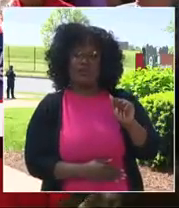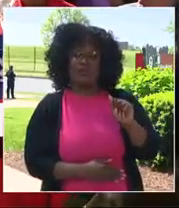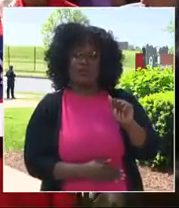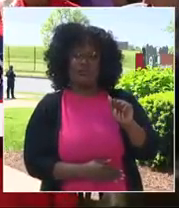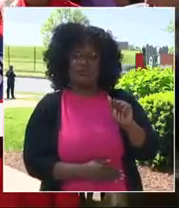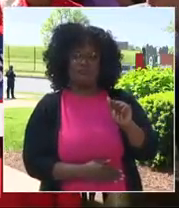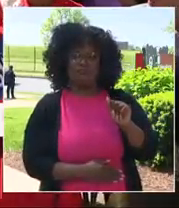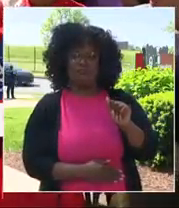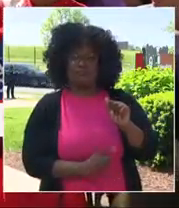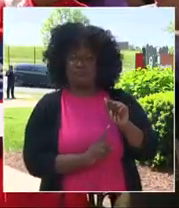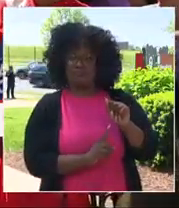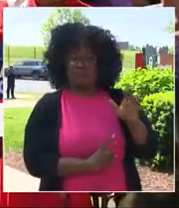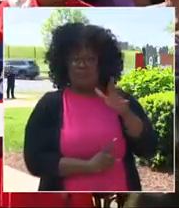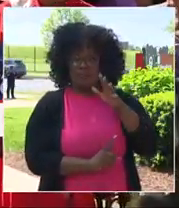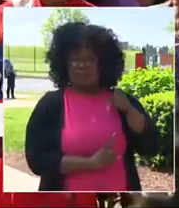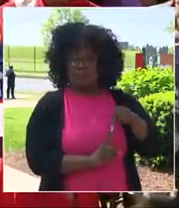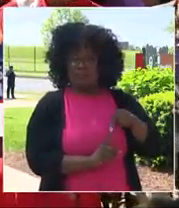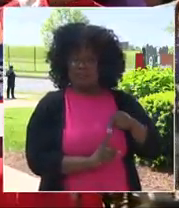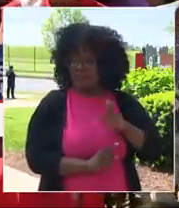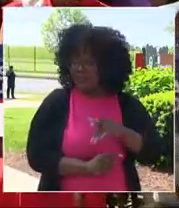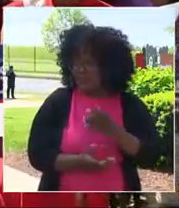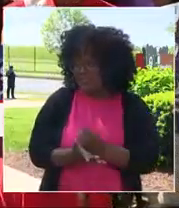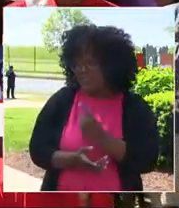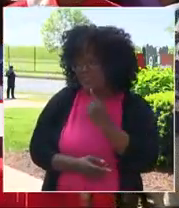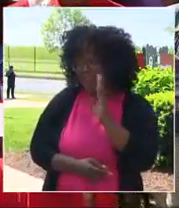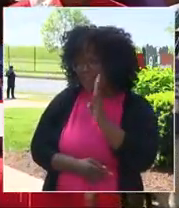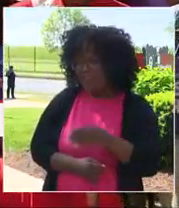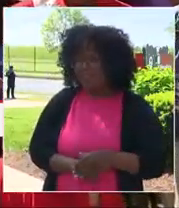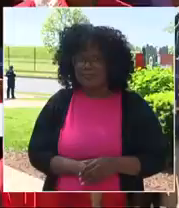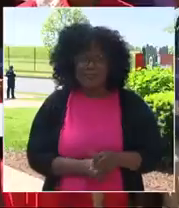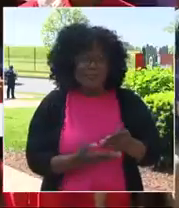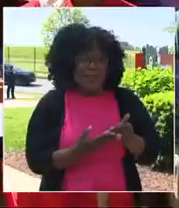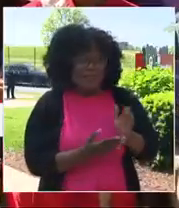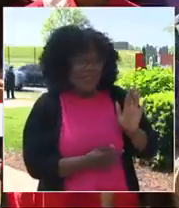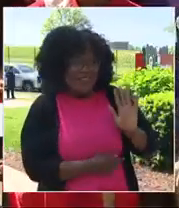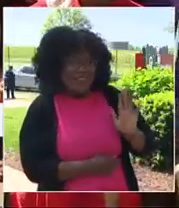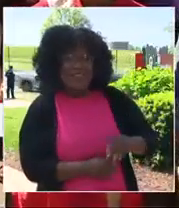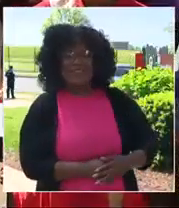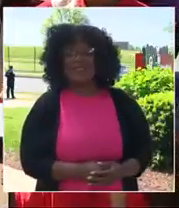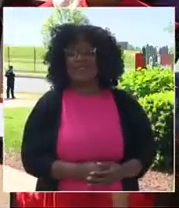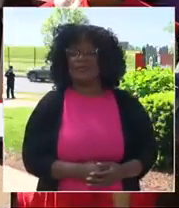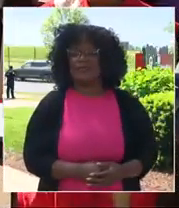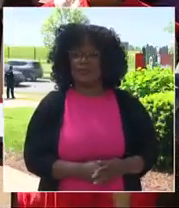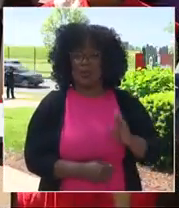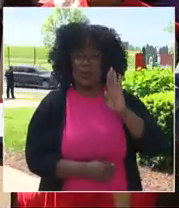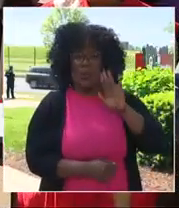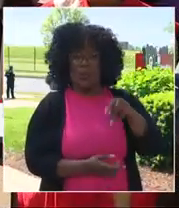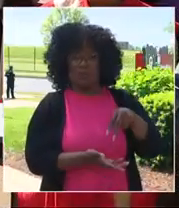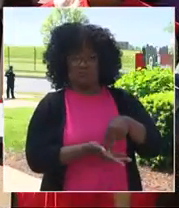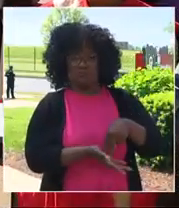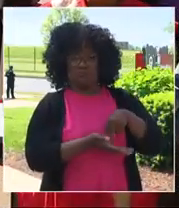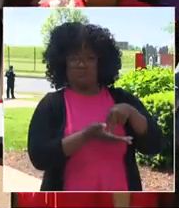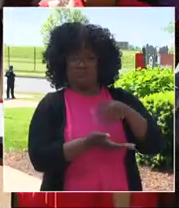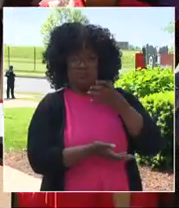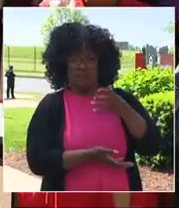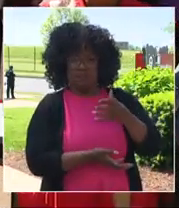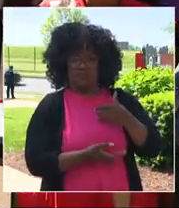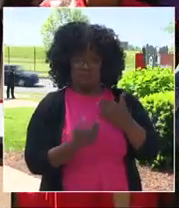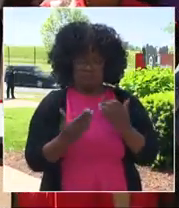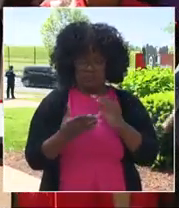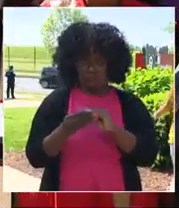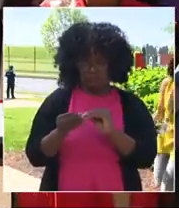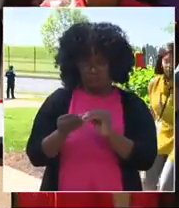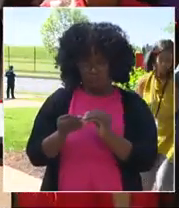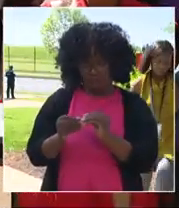Hi. She's like, why do you have me up here? It's hot. So do you want to go stand with Miss Alexis and Mommy will finish it? Okay, Miss Alexis, can you